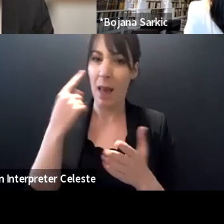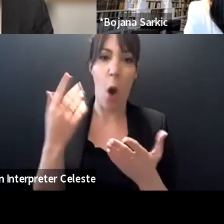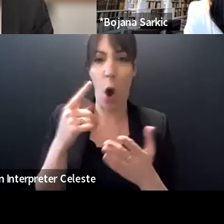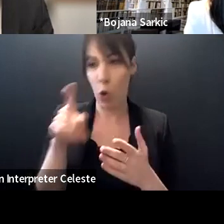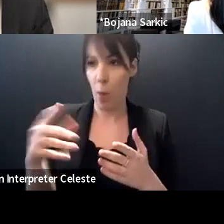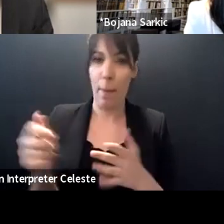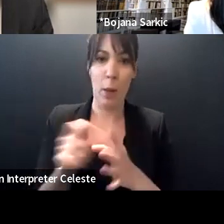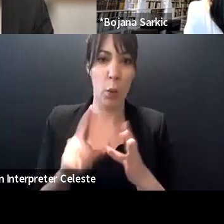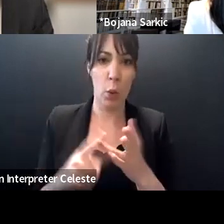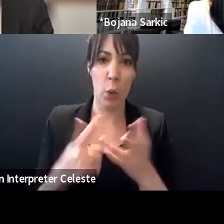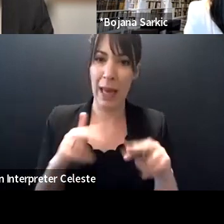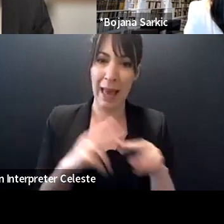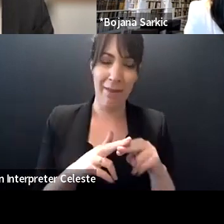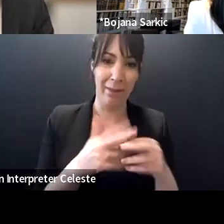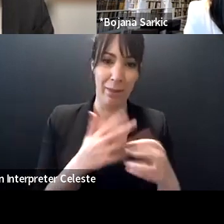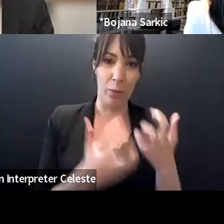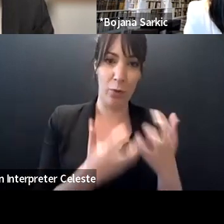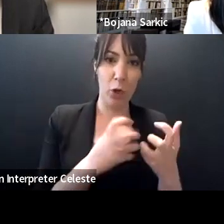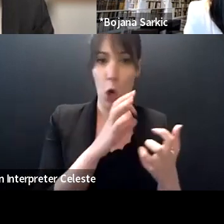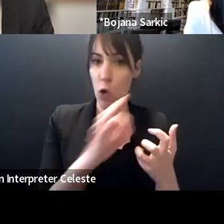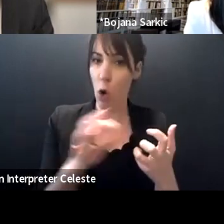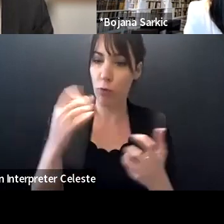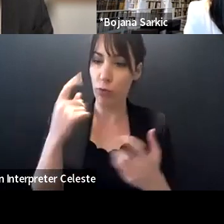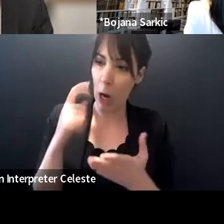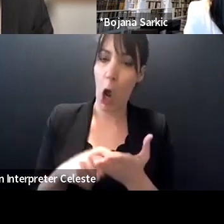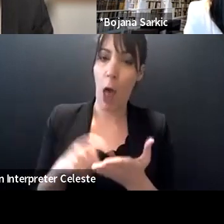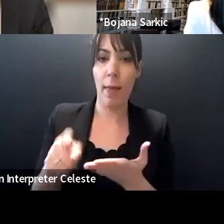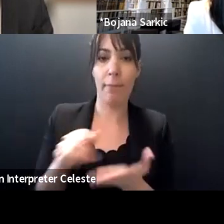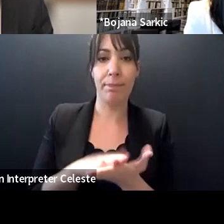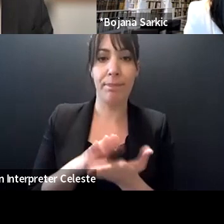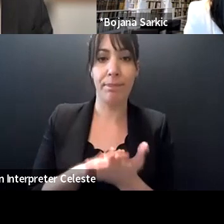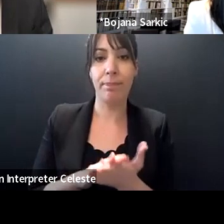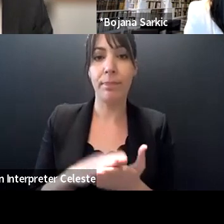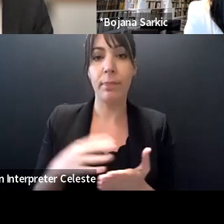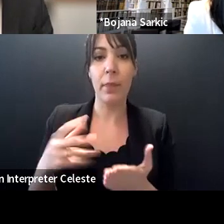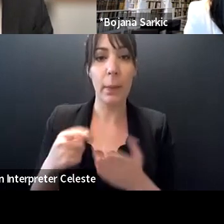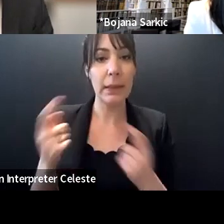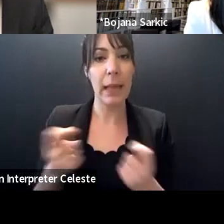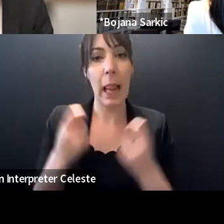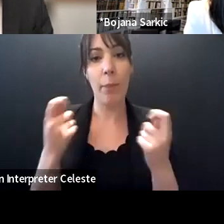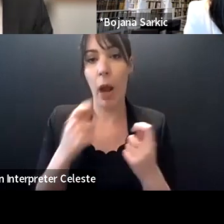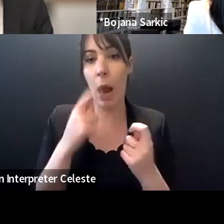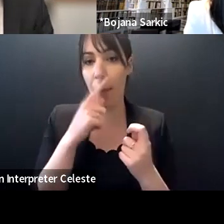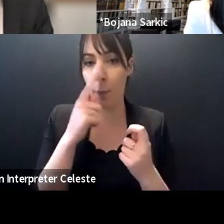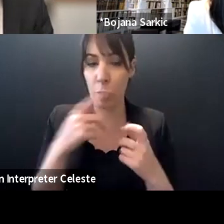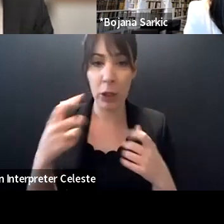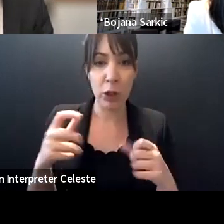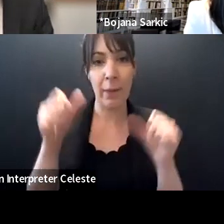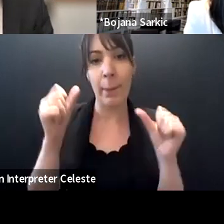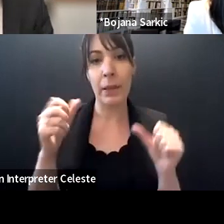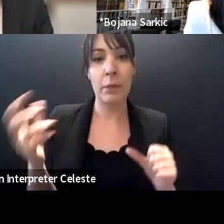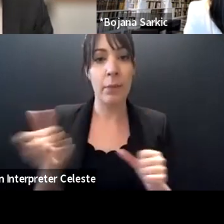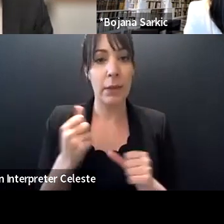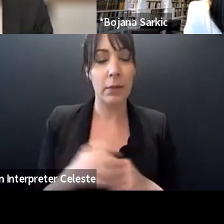within our institution? How do we award people? How do we recognize them? How do we celebrate what they are doing well? We